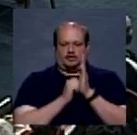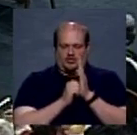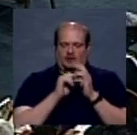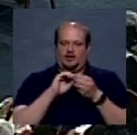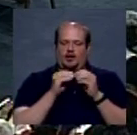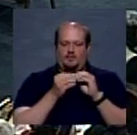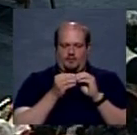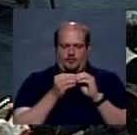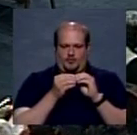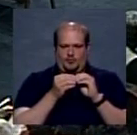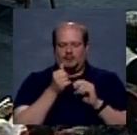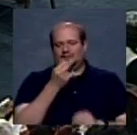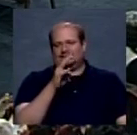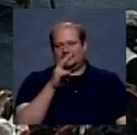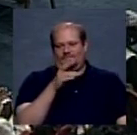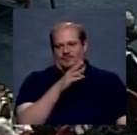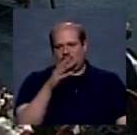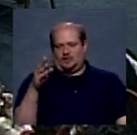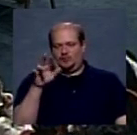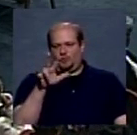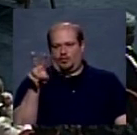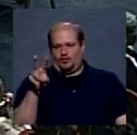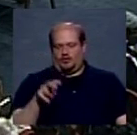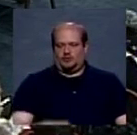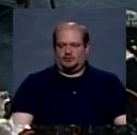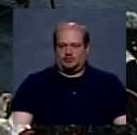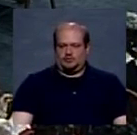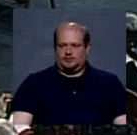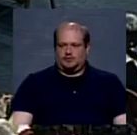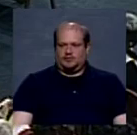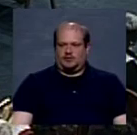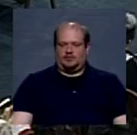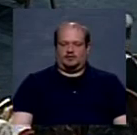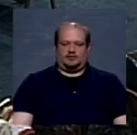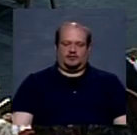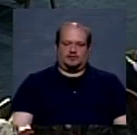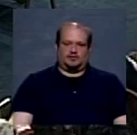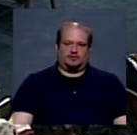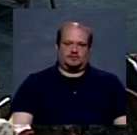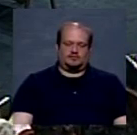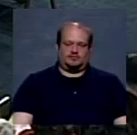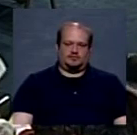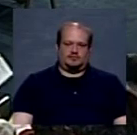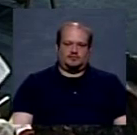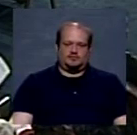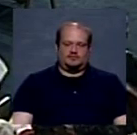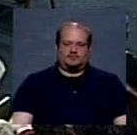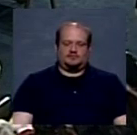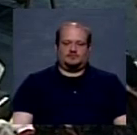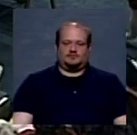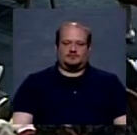items 17 through 32, please. First reading.